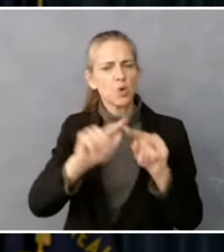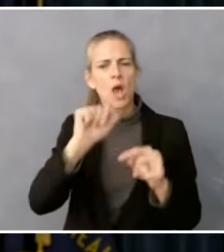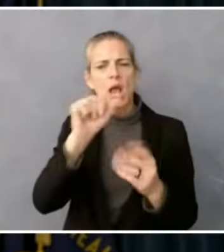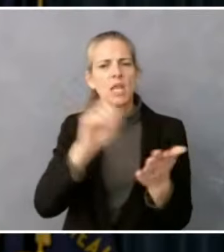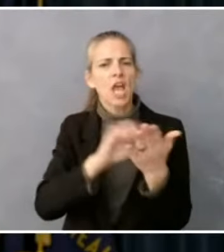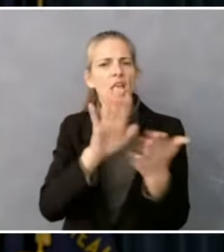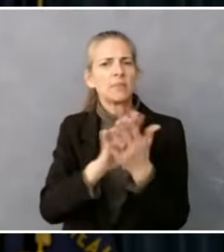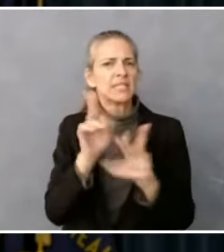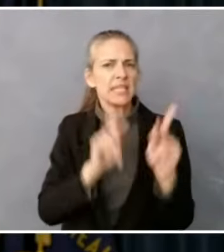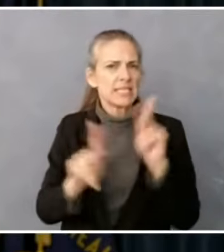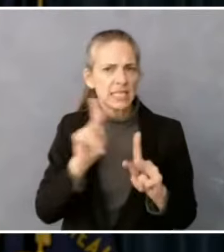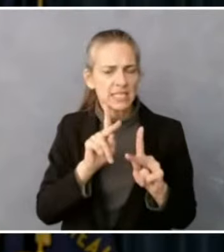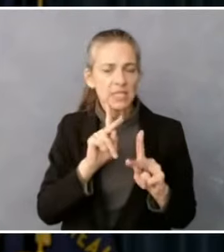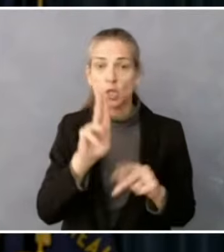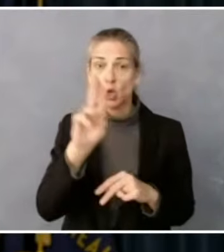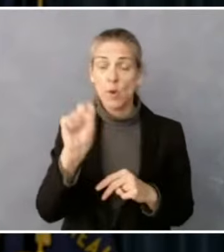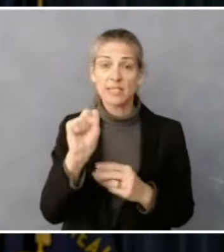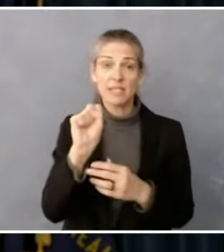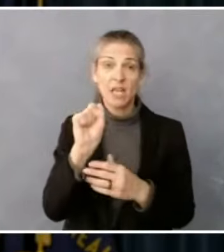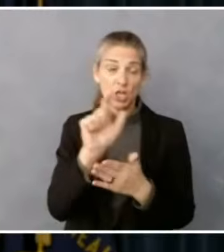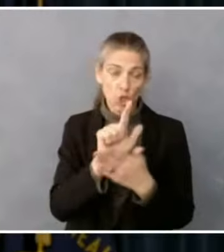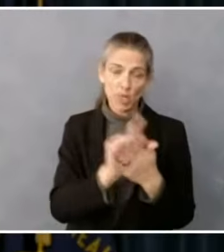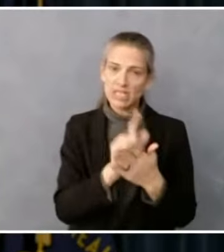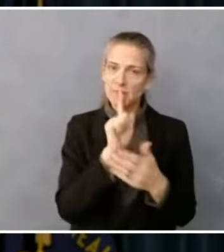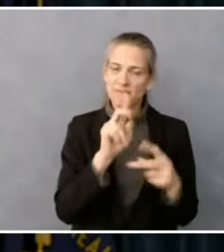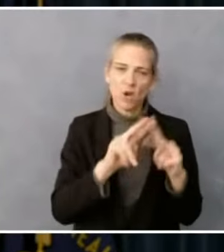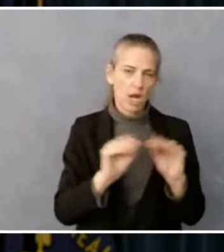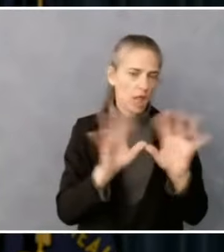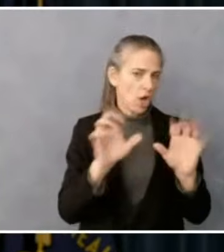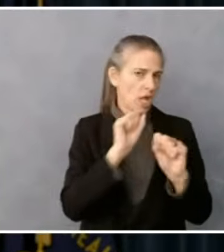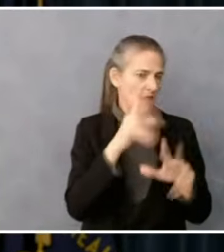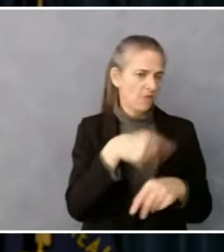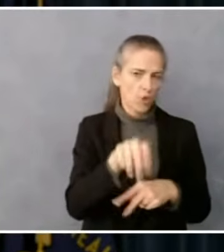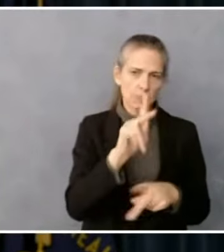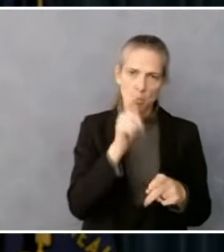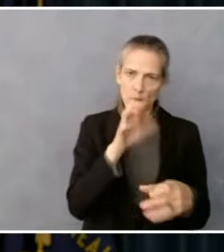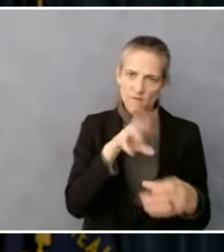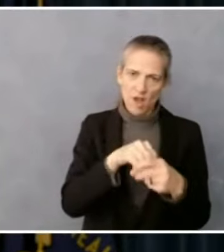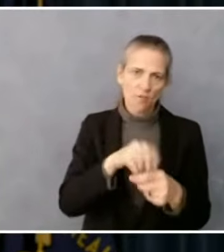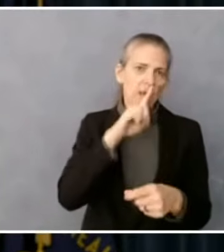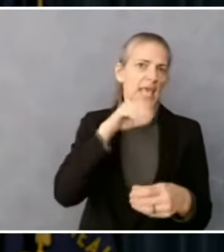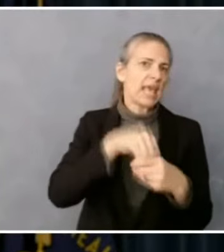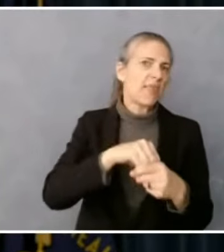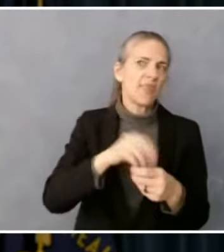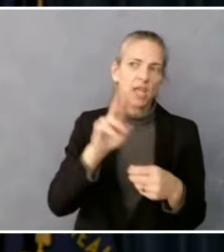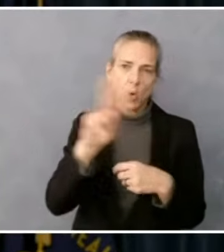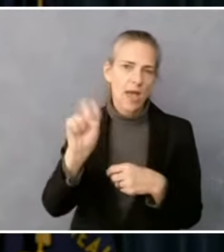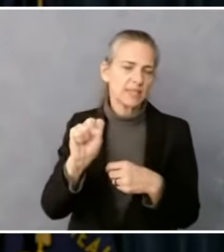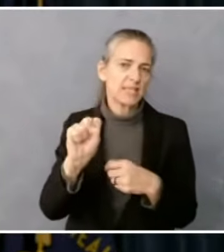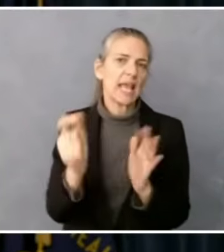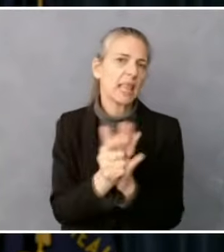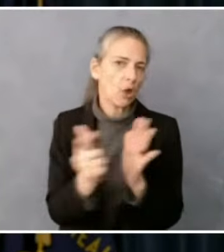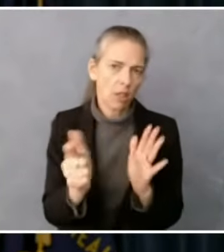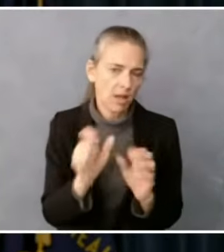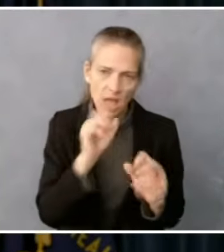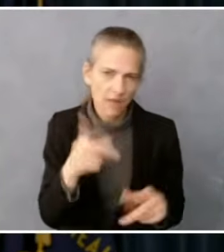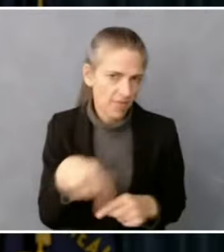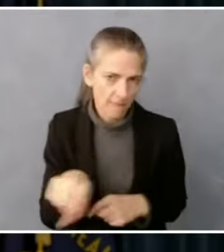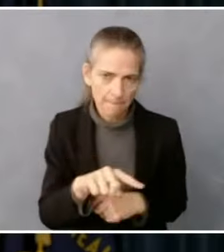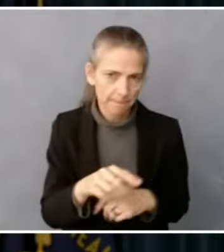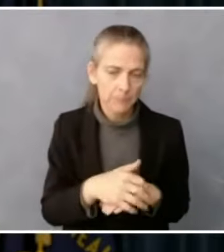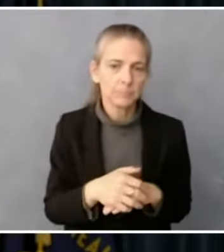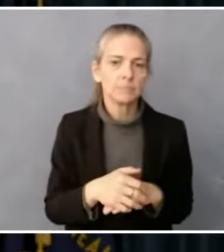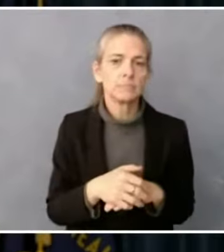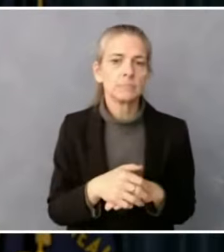citizens. The U.S. attorneys have been very clear. None of the people involved were in the country illegally. None.